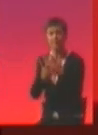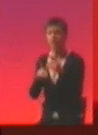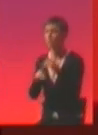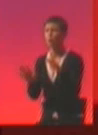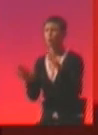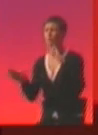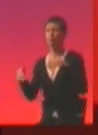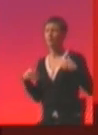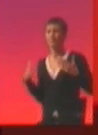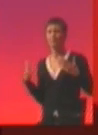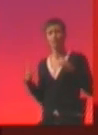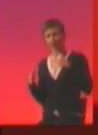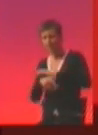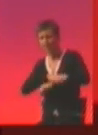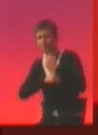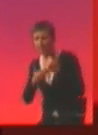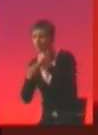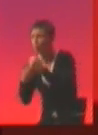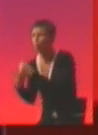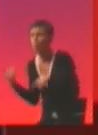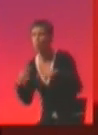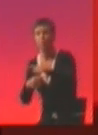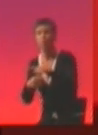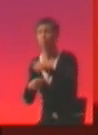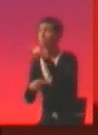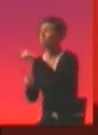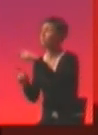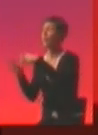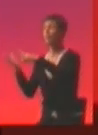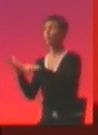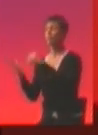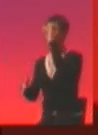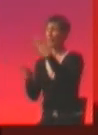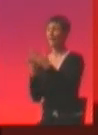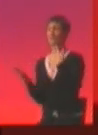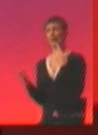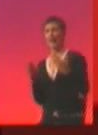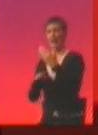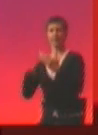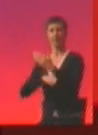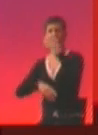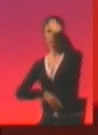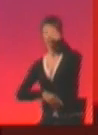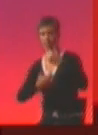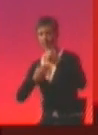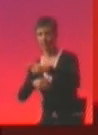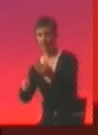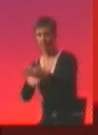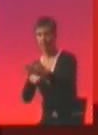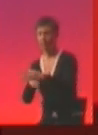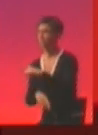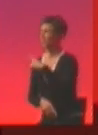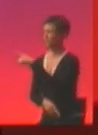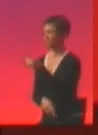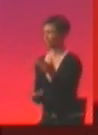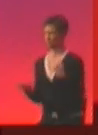but active support for work. But David Cameron doesn't believe in active government to help the unemployed, because David Cameron